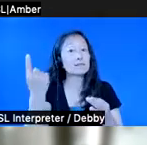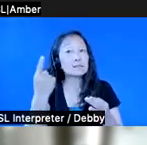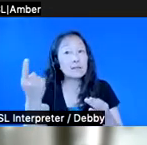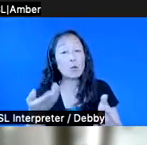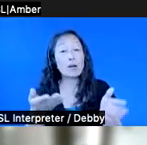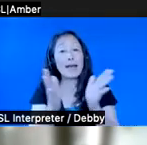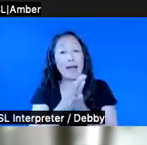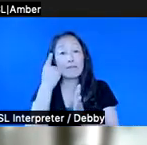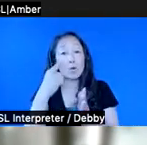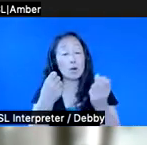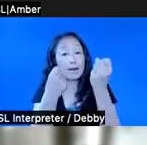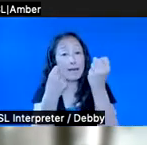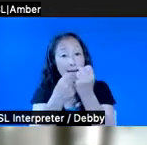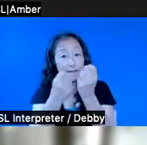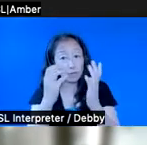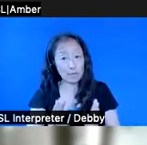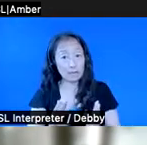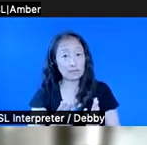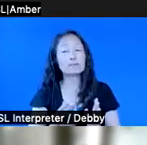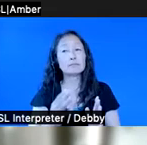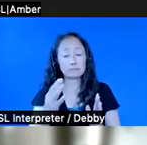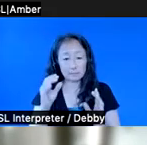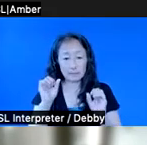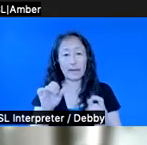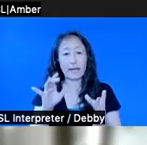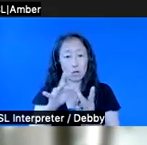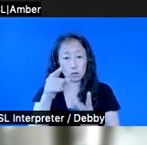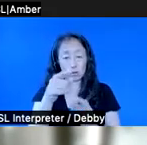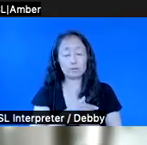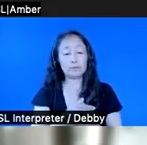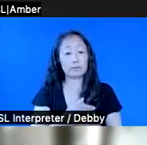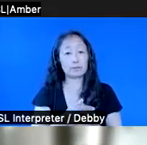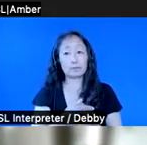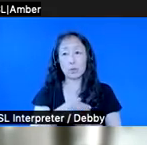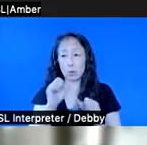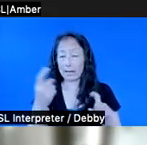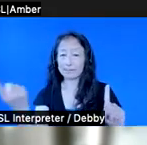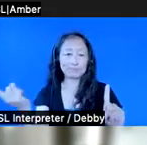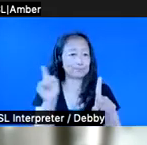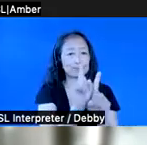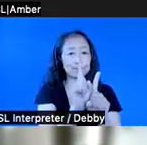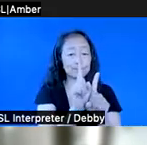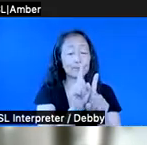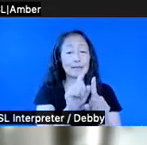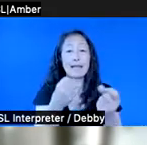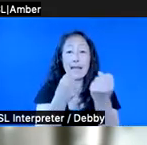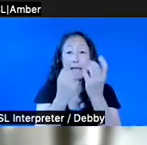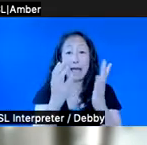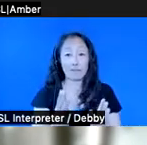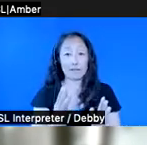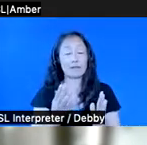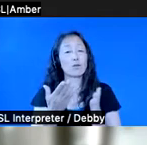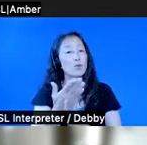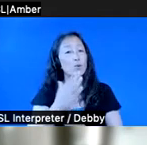your program, that they can call you, so that an advocate can be with them through that whole process. And that they know that that's even